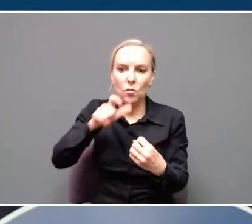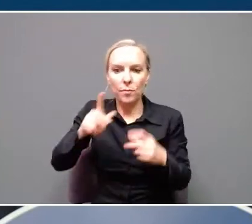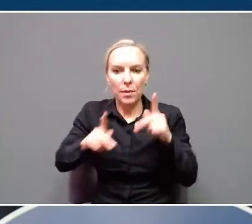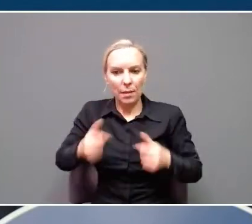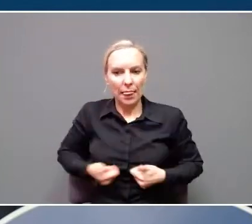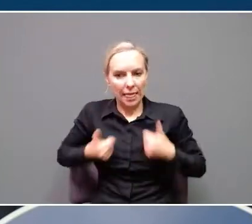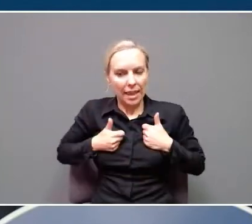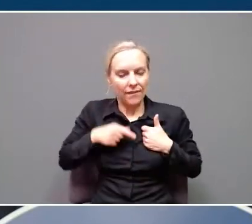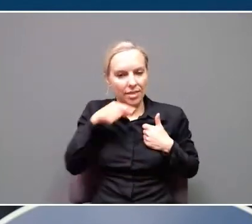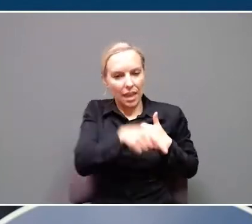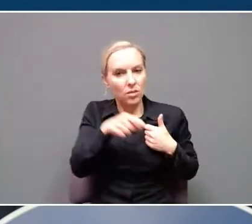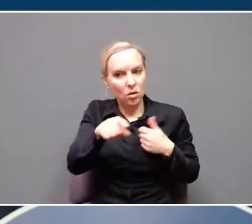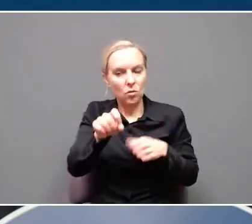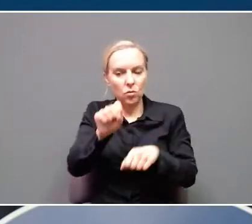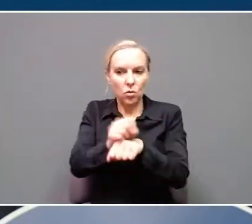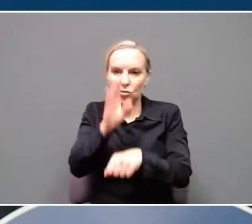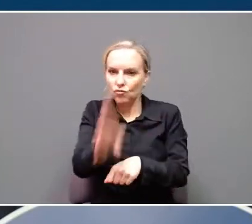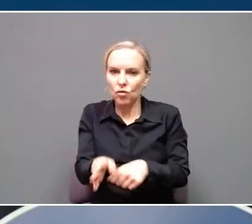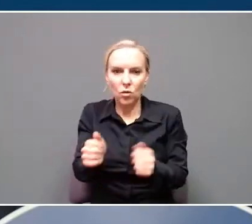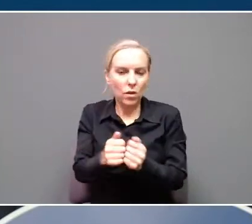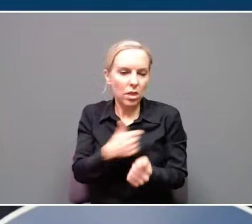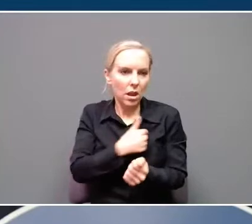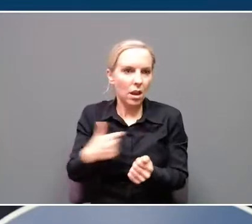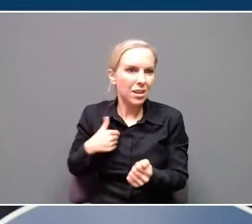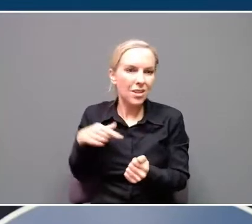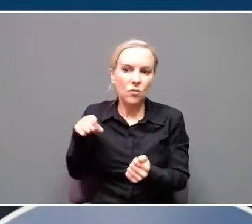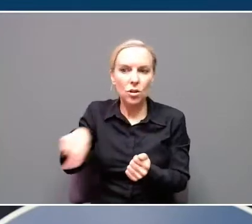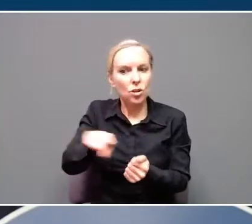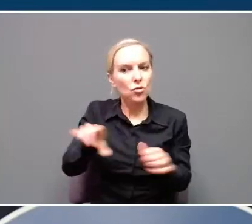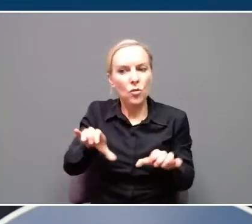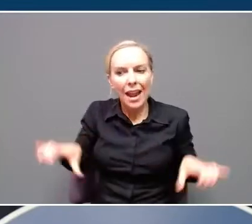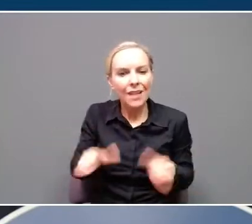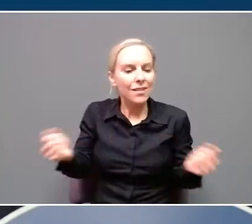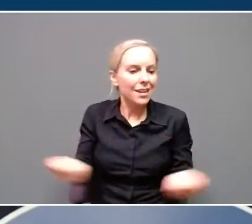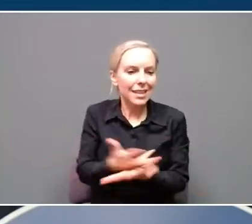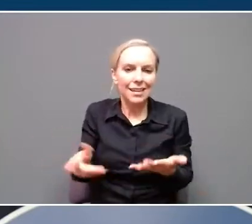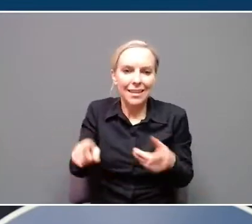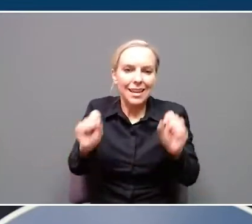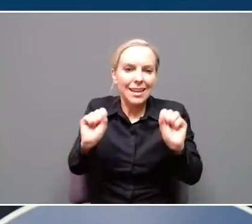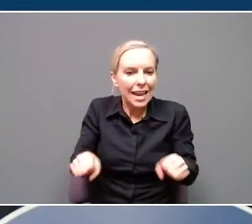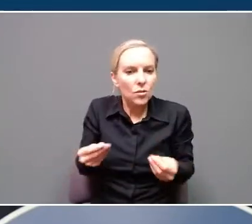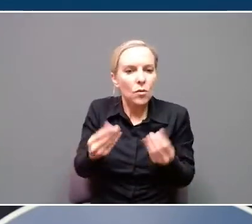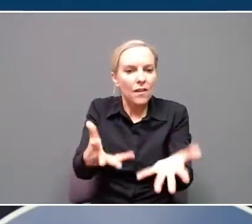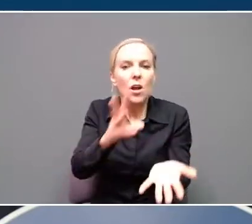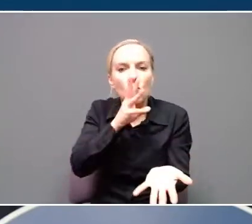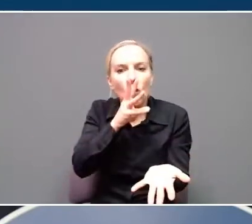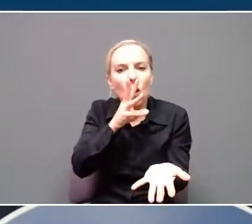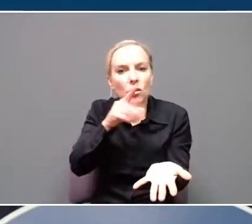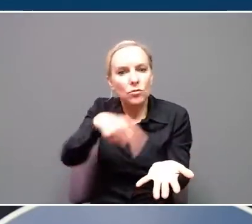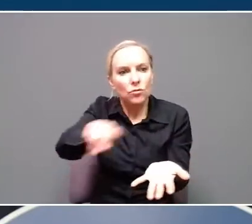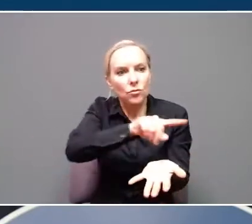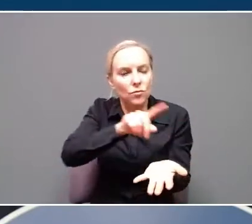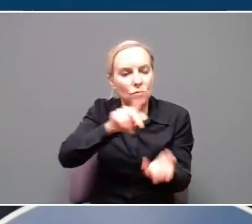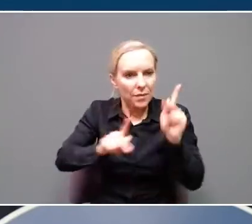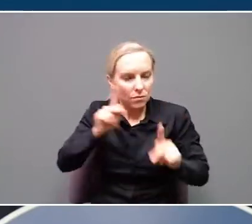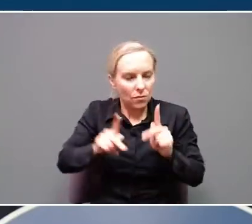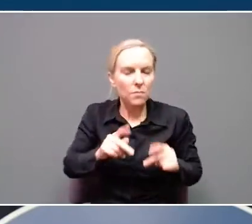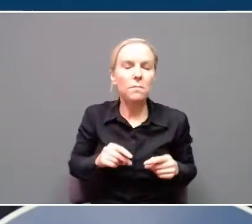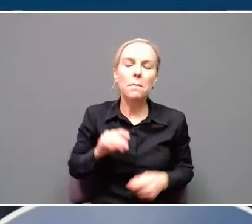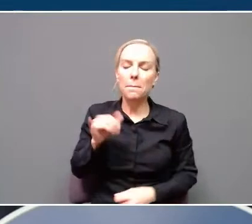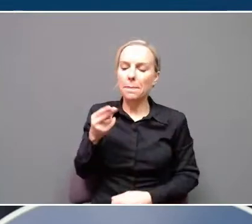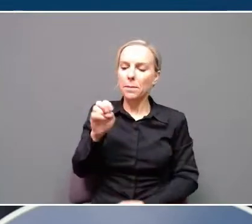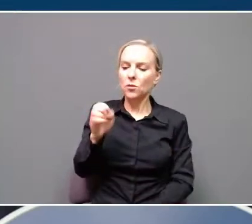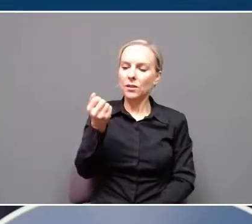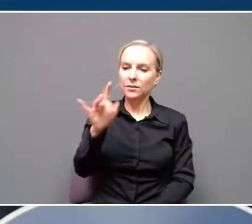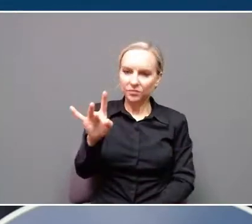us, and they want to do everything they can to provide water to their residents. On June 18th, hours